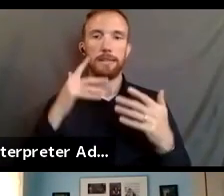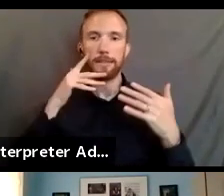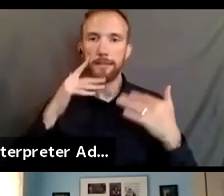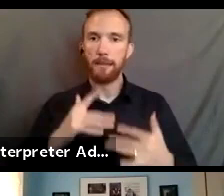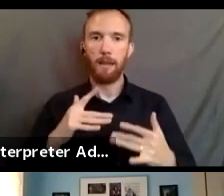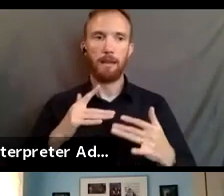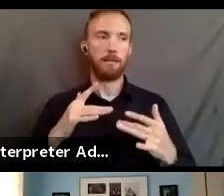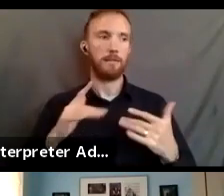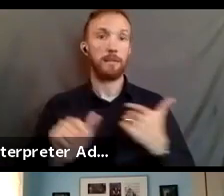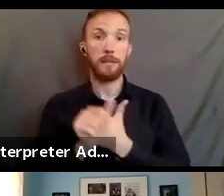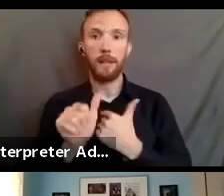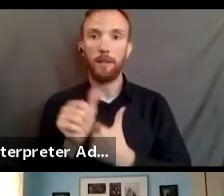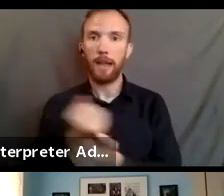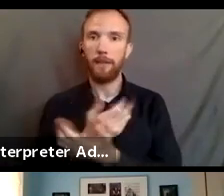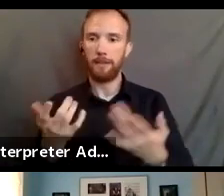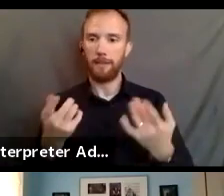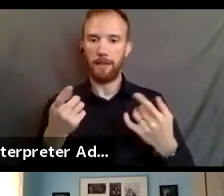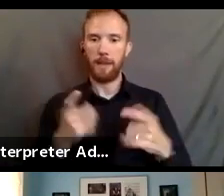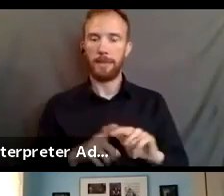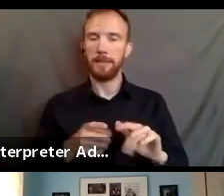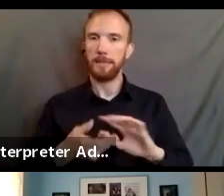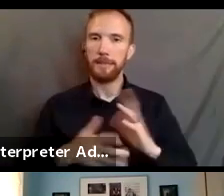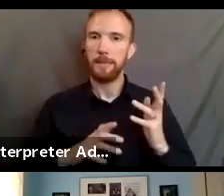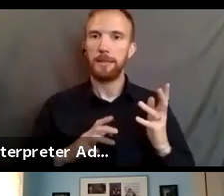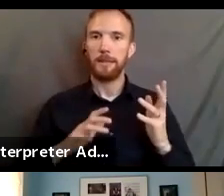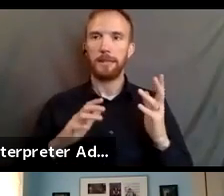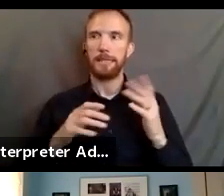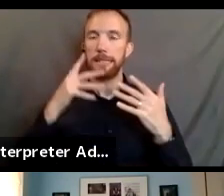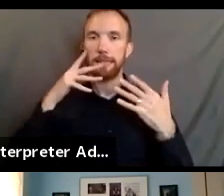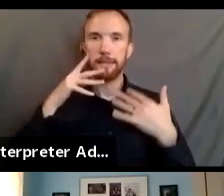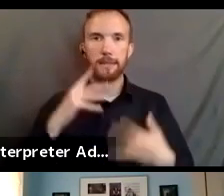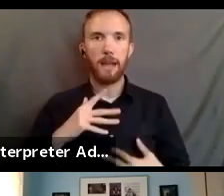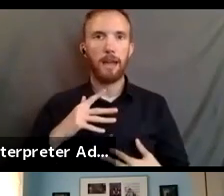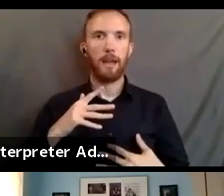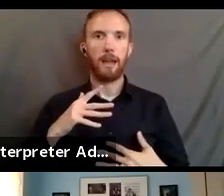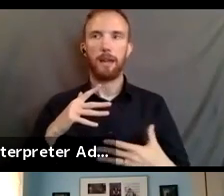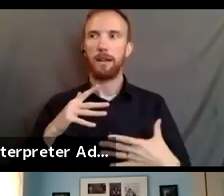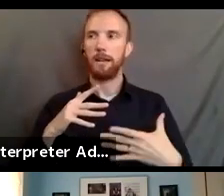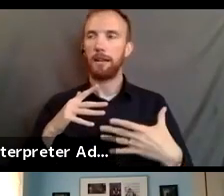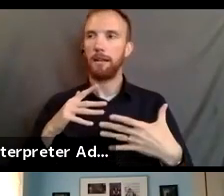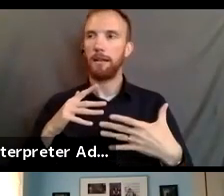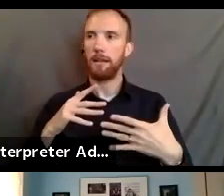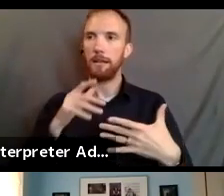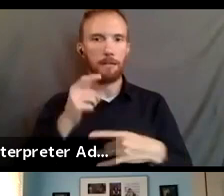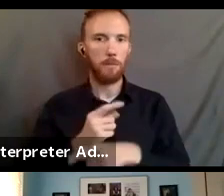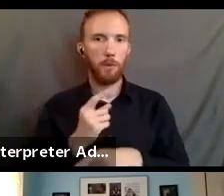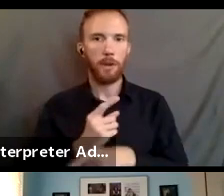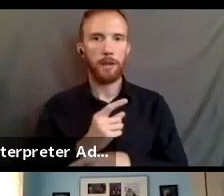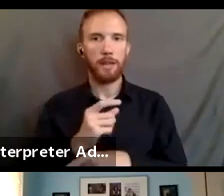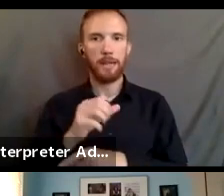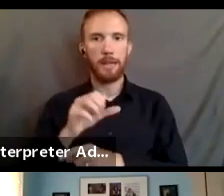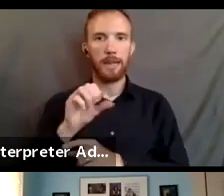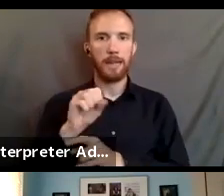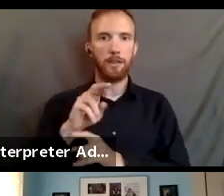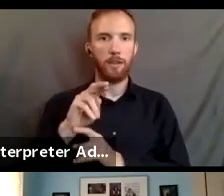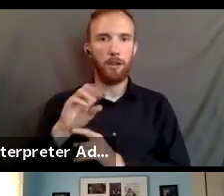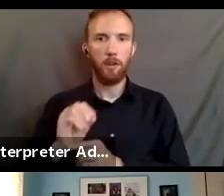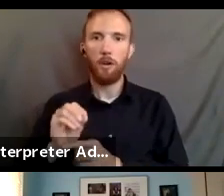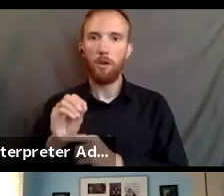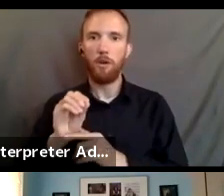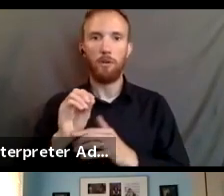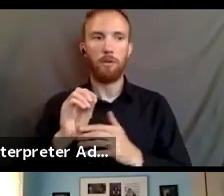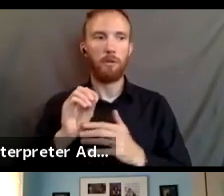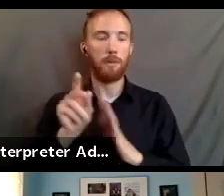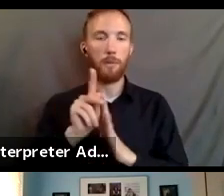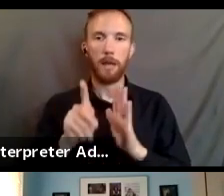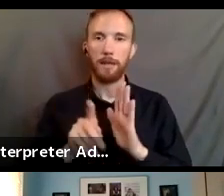it's it's sad and reckless that you people don't understand that the sro policy is racist and that